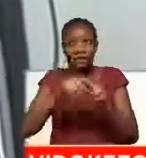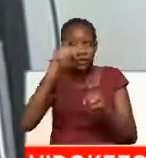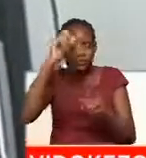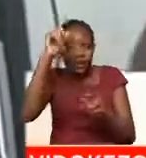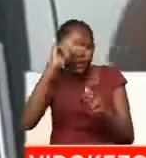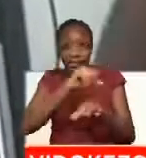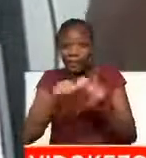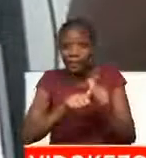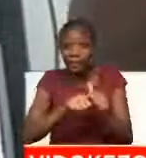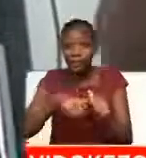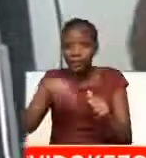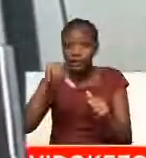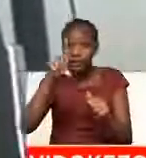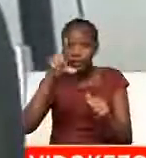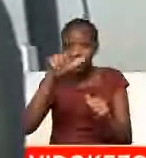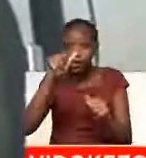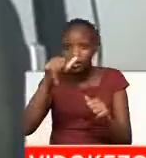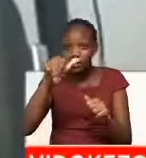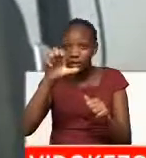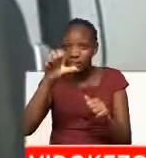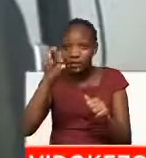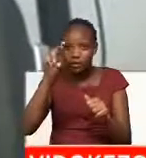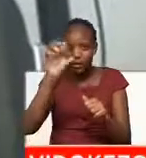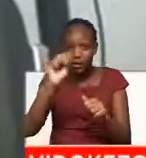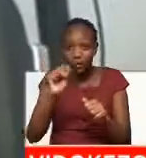It has the inner layer